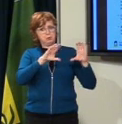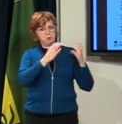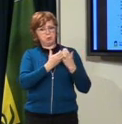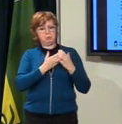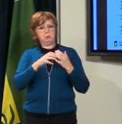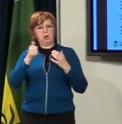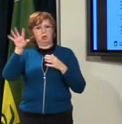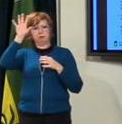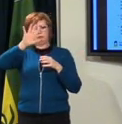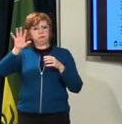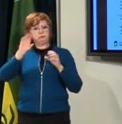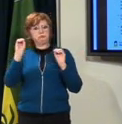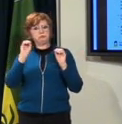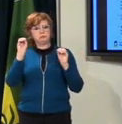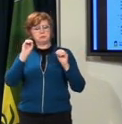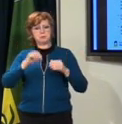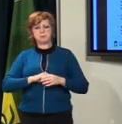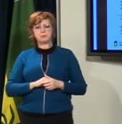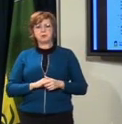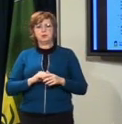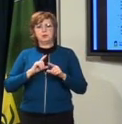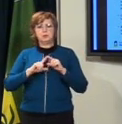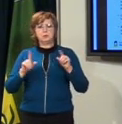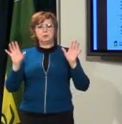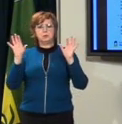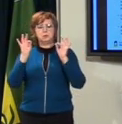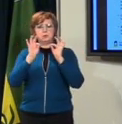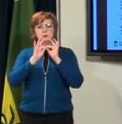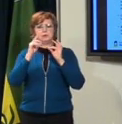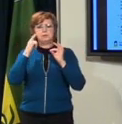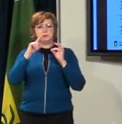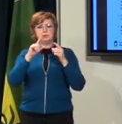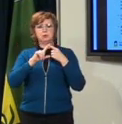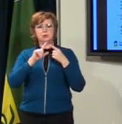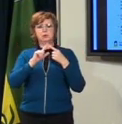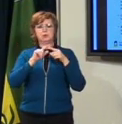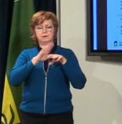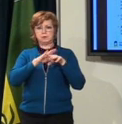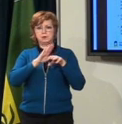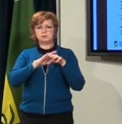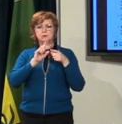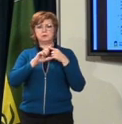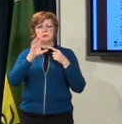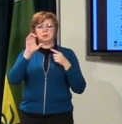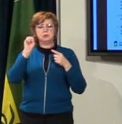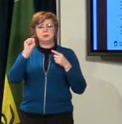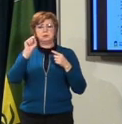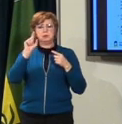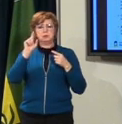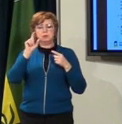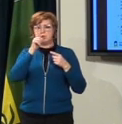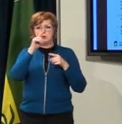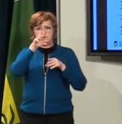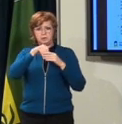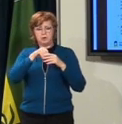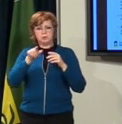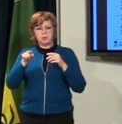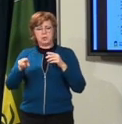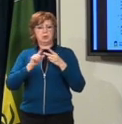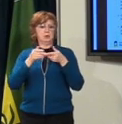to advise stakeholders, the public, individual patients of the impacts and what those changes